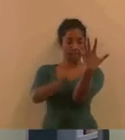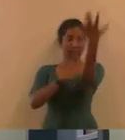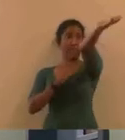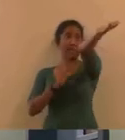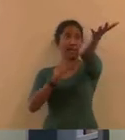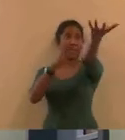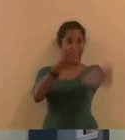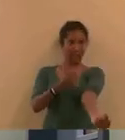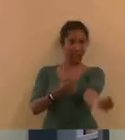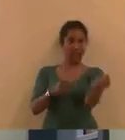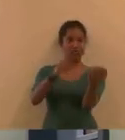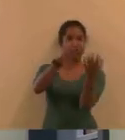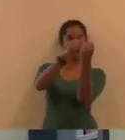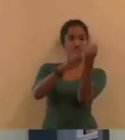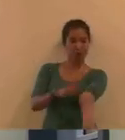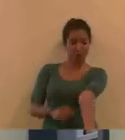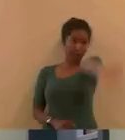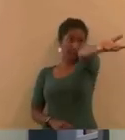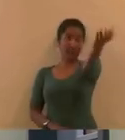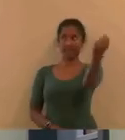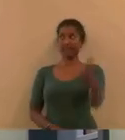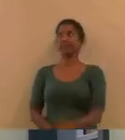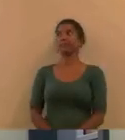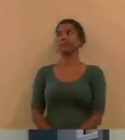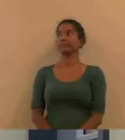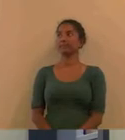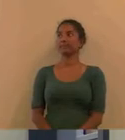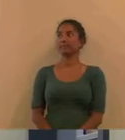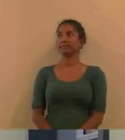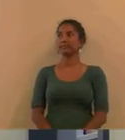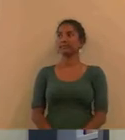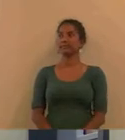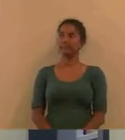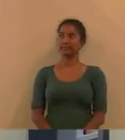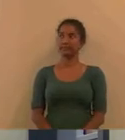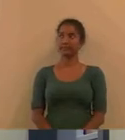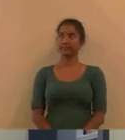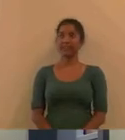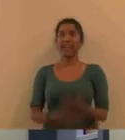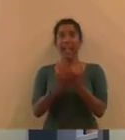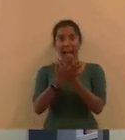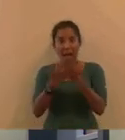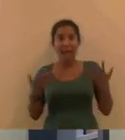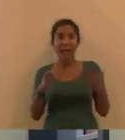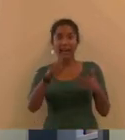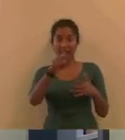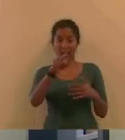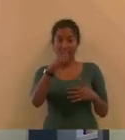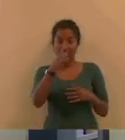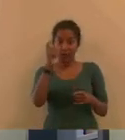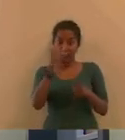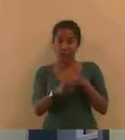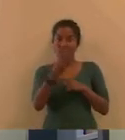drop, hit, catch. One more time, drop, hit, catch. And it's how many of those you can